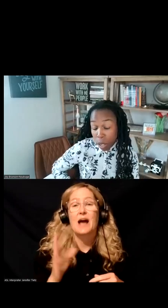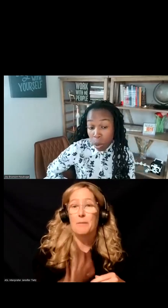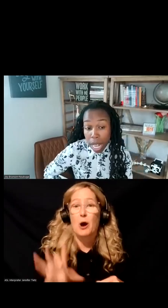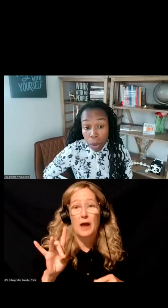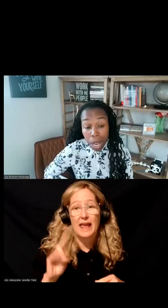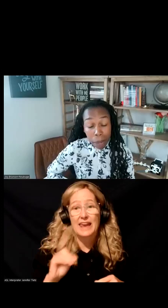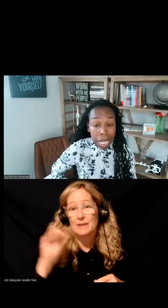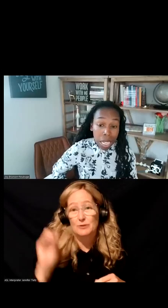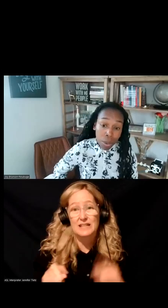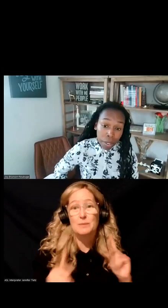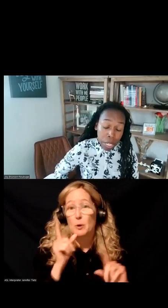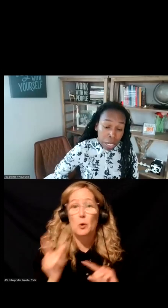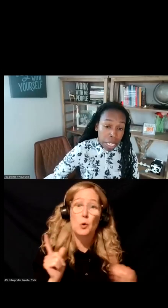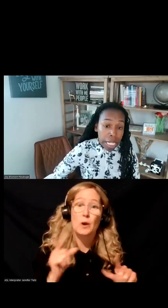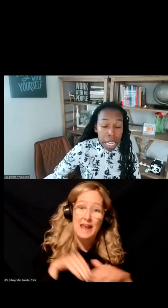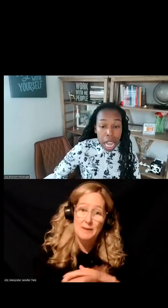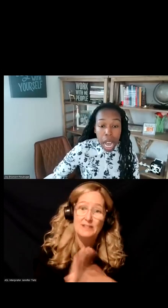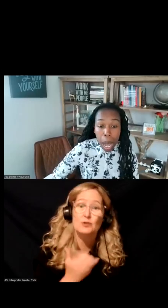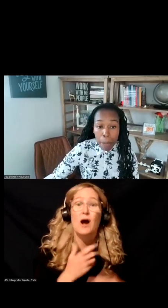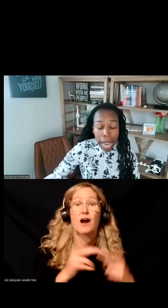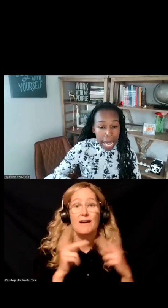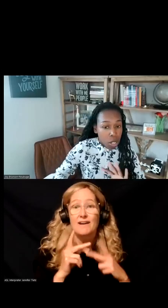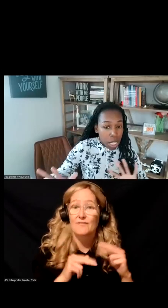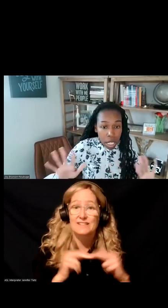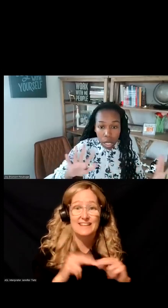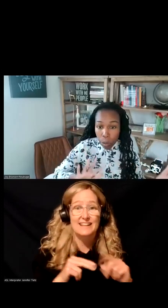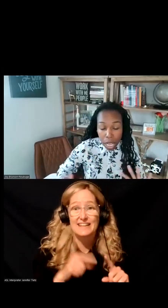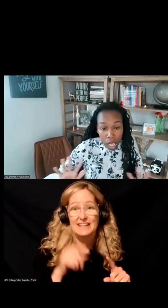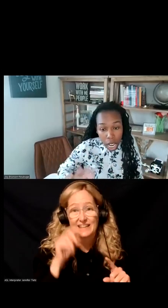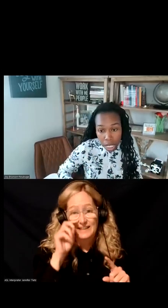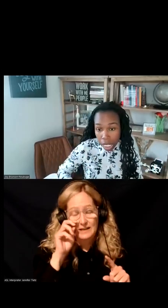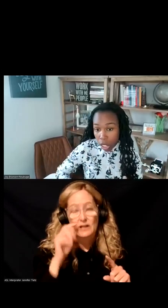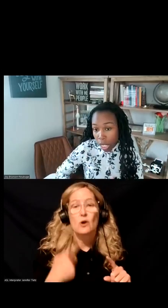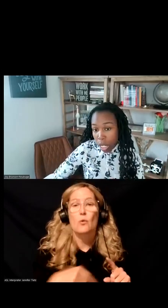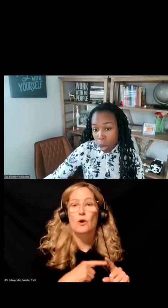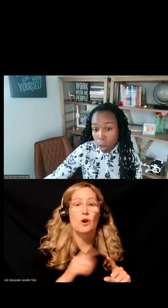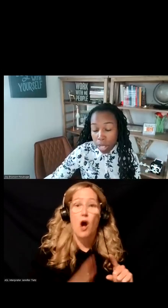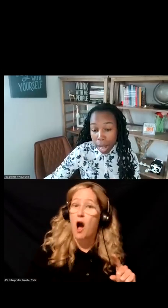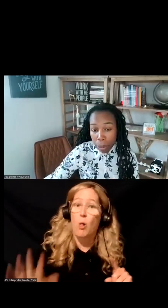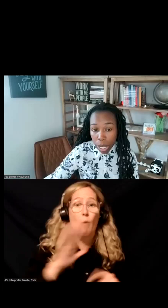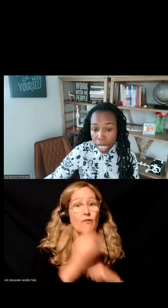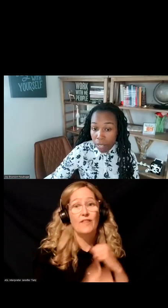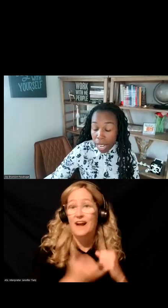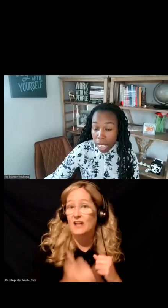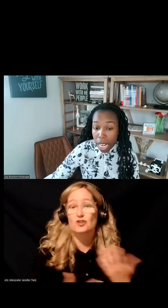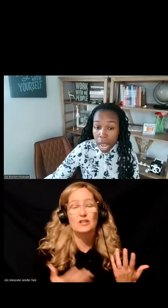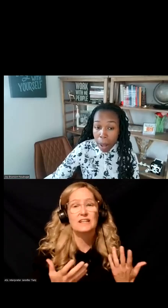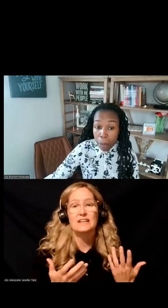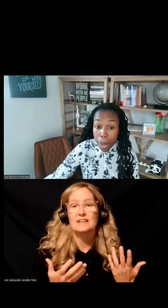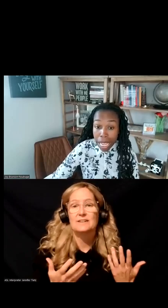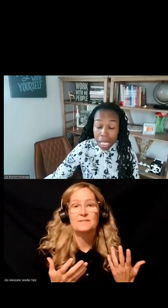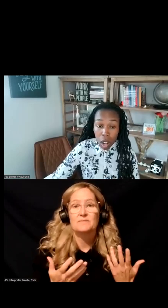of the individuals that were coming into our facilities, and we are across the country, so that number can